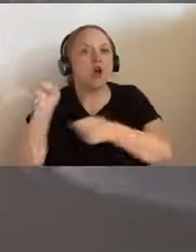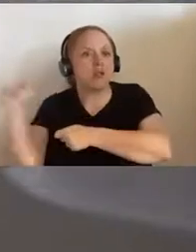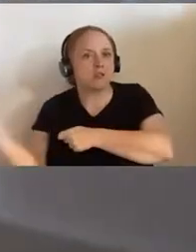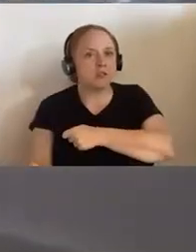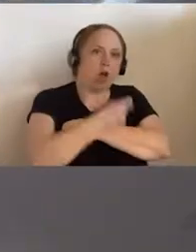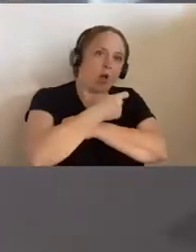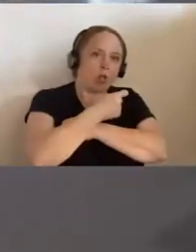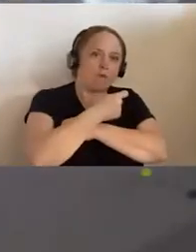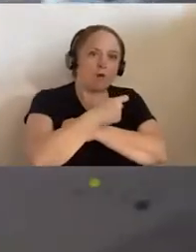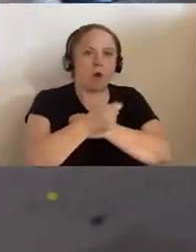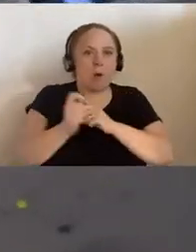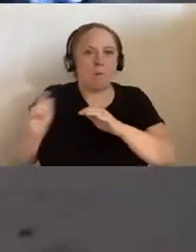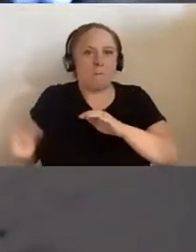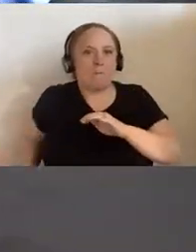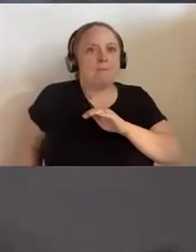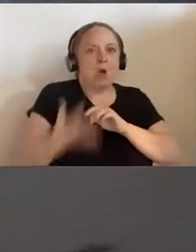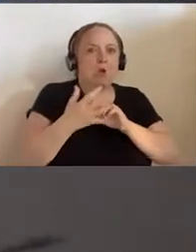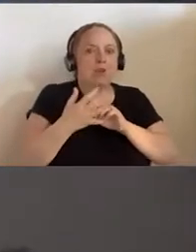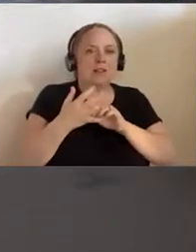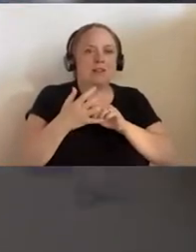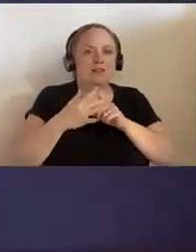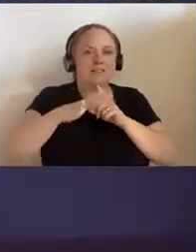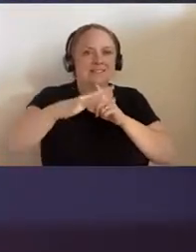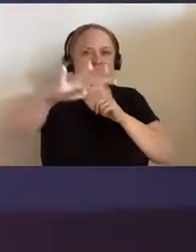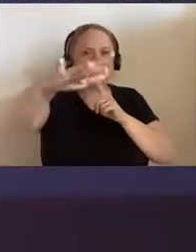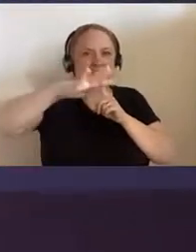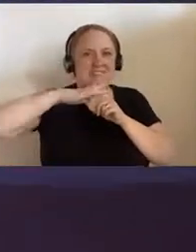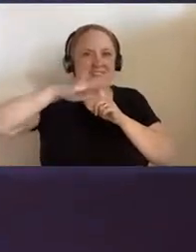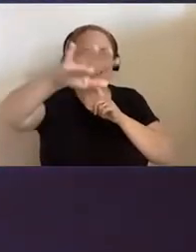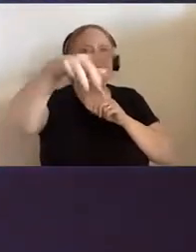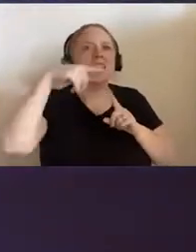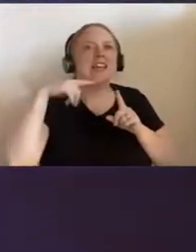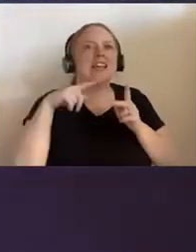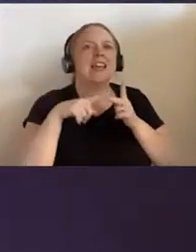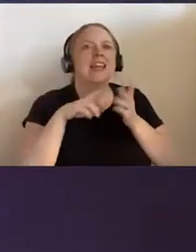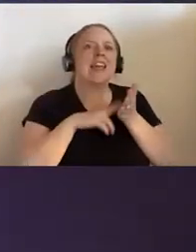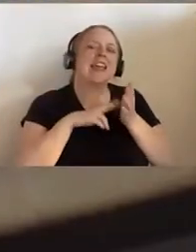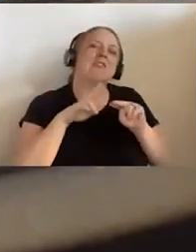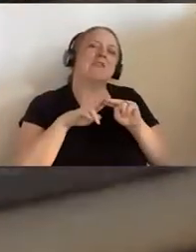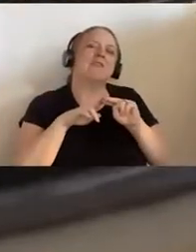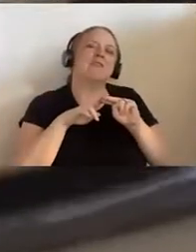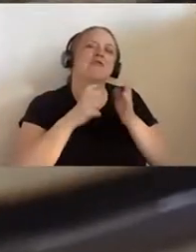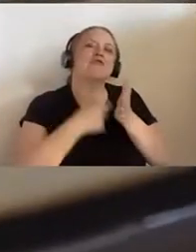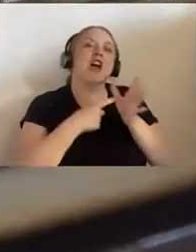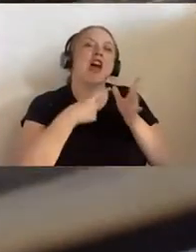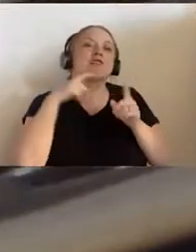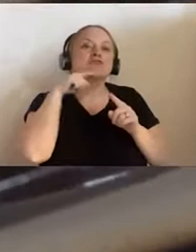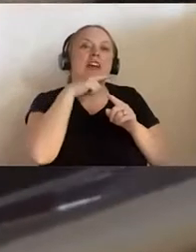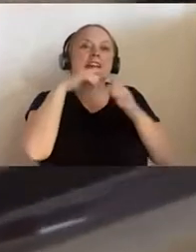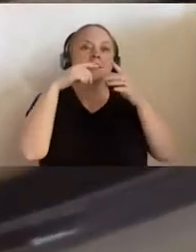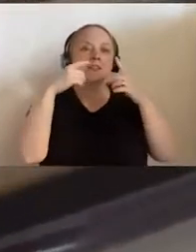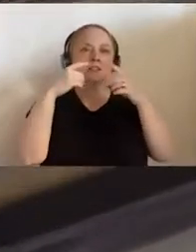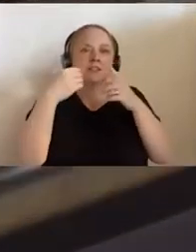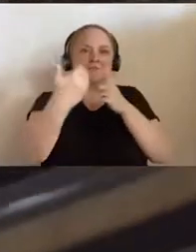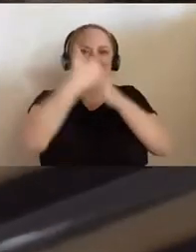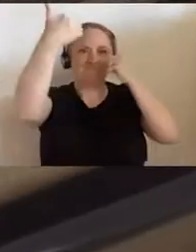or whatever, it's a sensor that uses infrared to pick up your body and create an outline of a body.